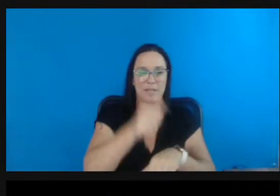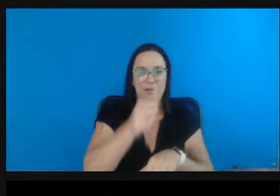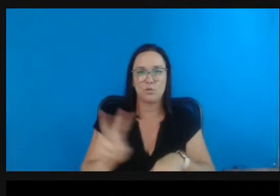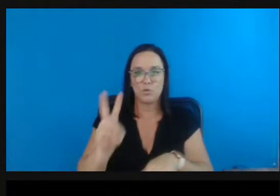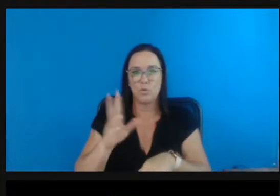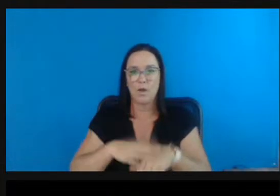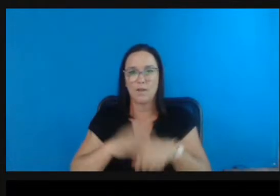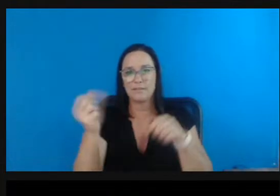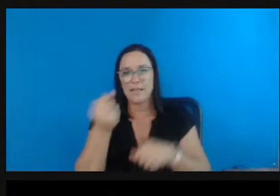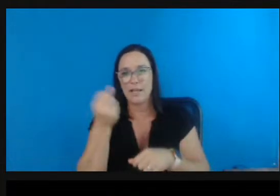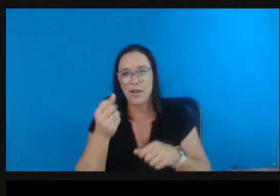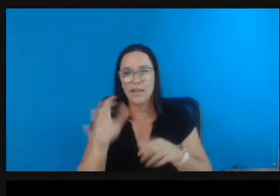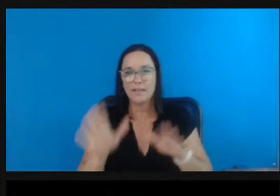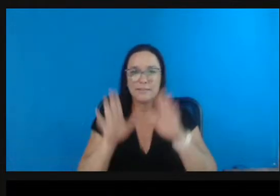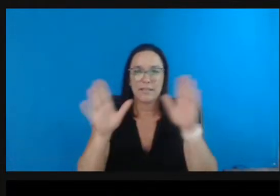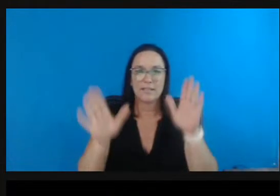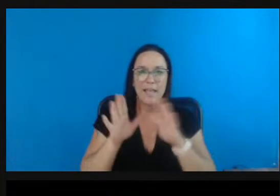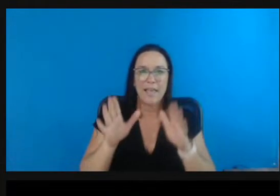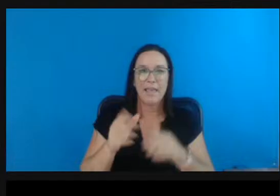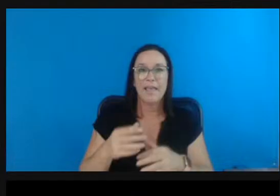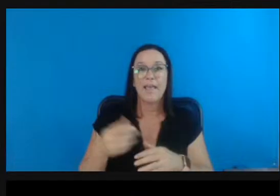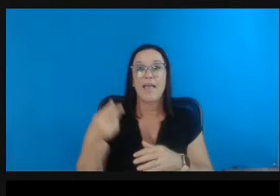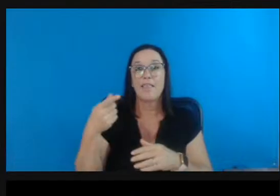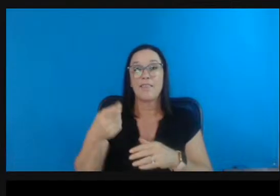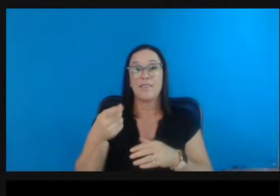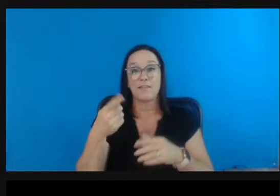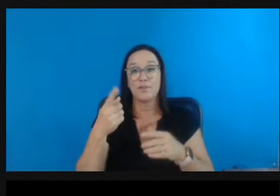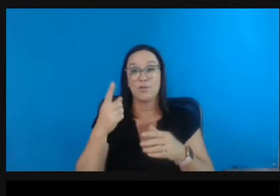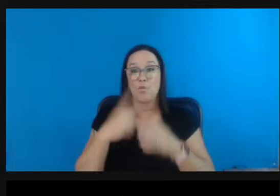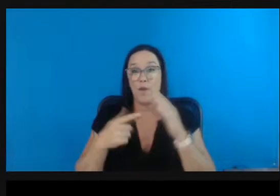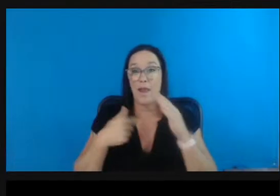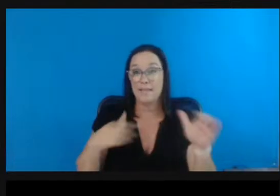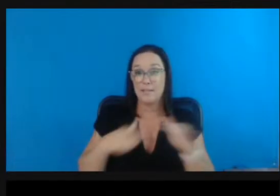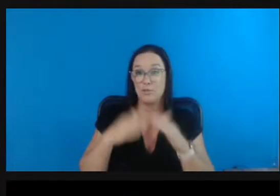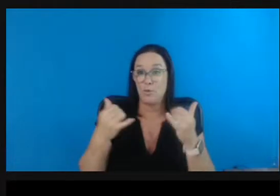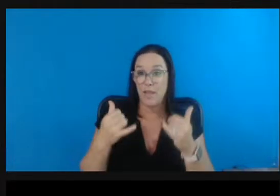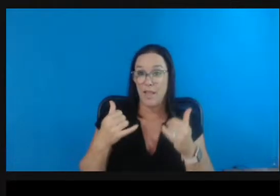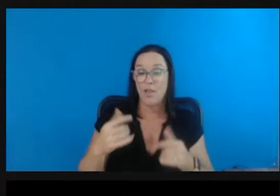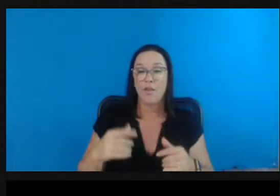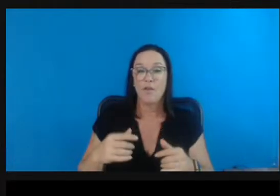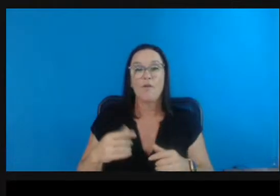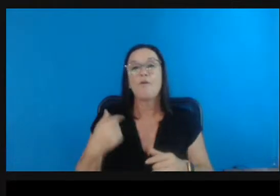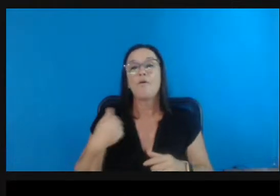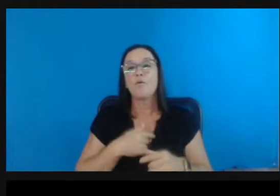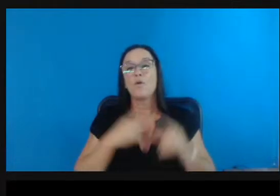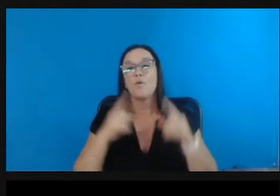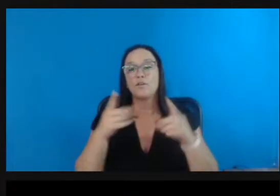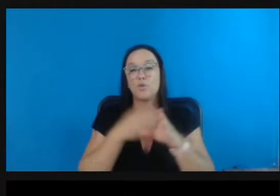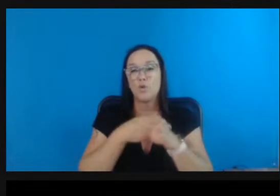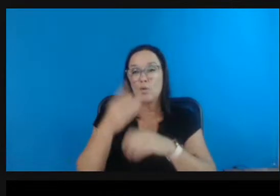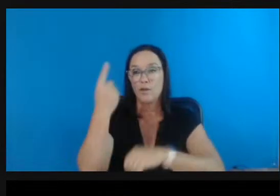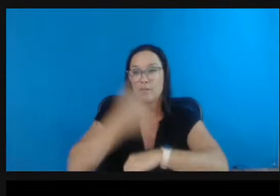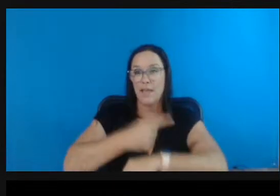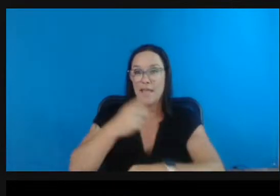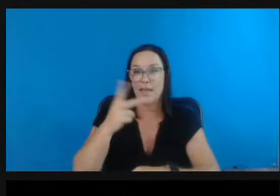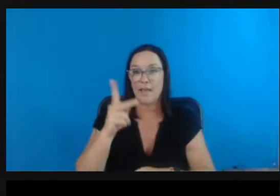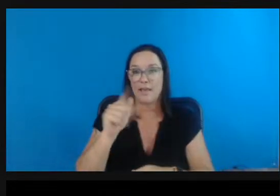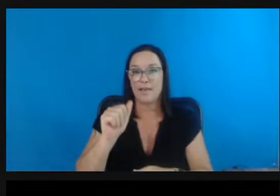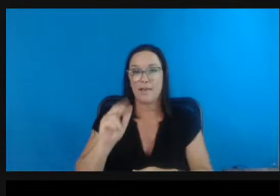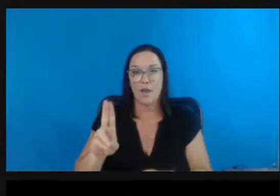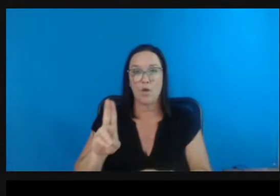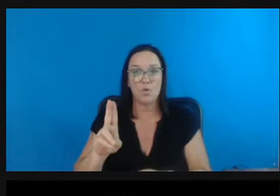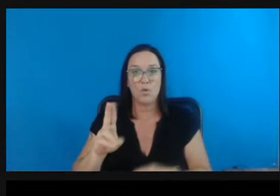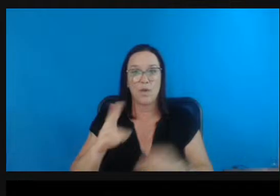Sunday. And this is what I attended today. We had the pleasure of being invited to a career day in Kau and